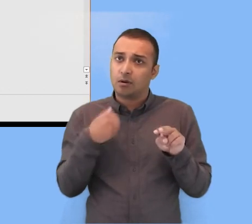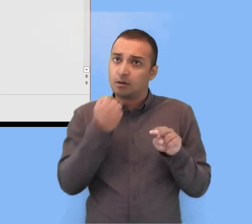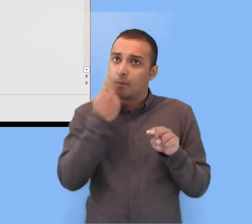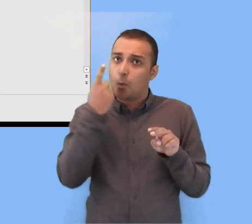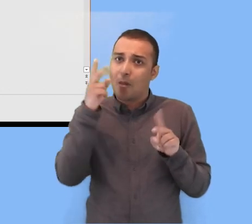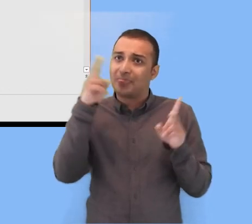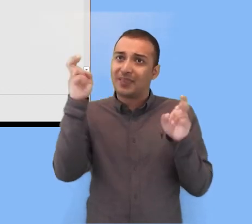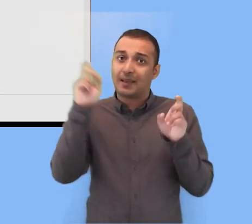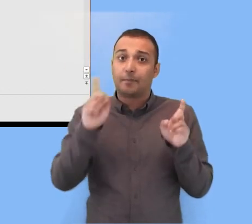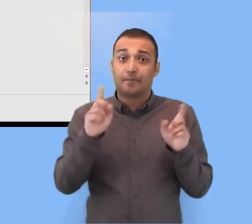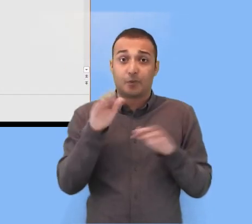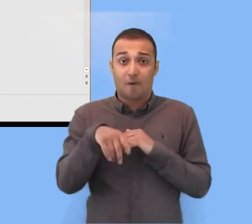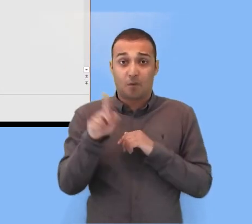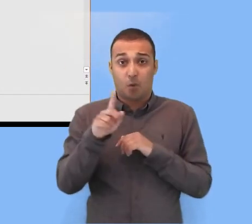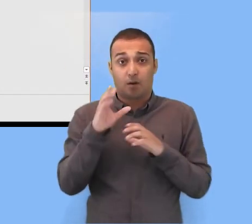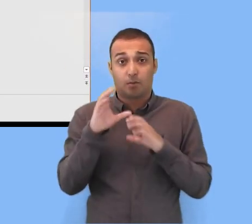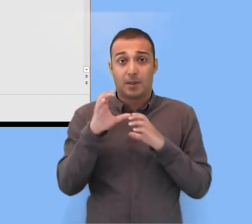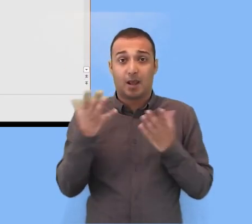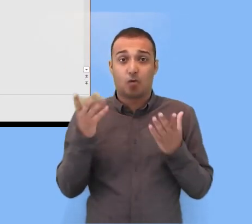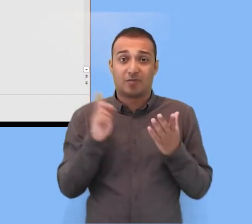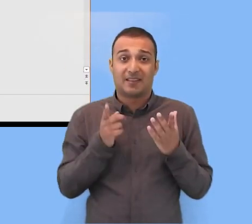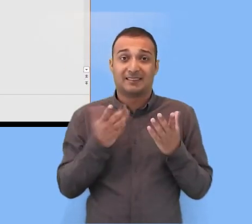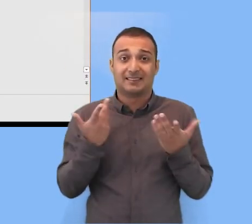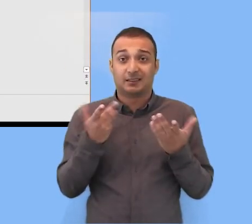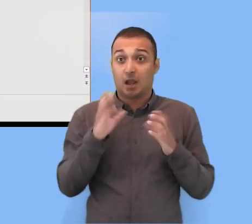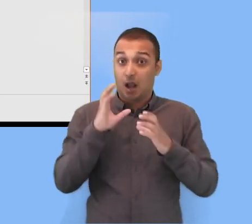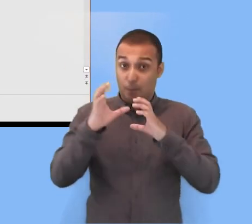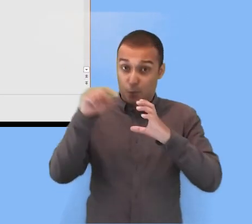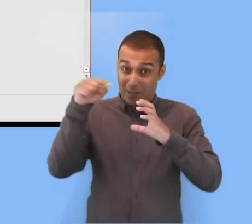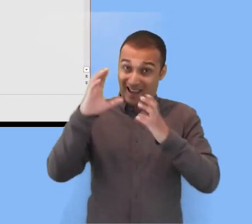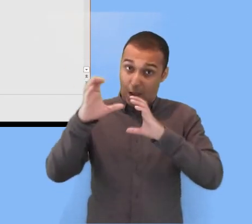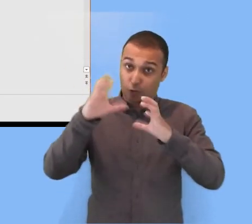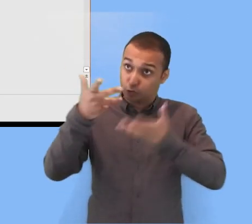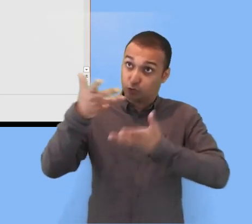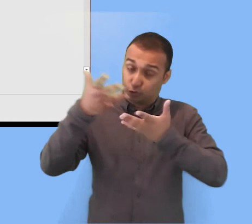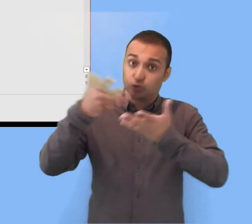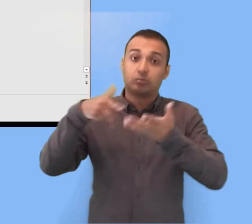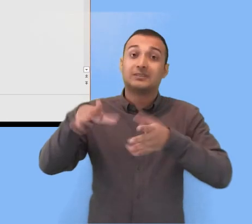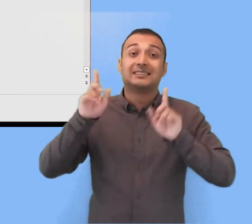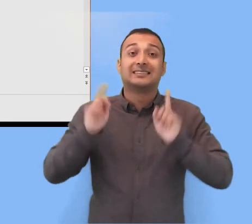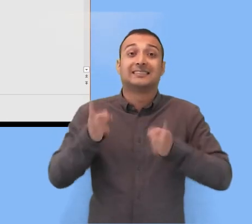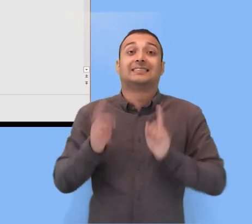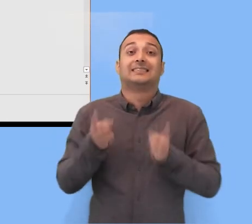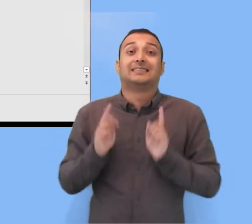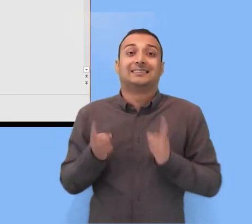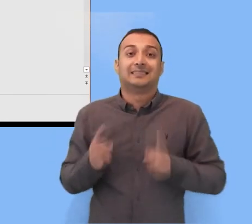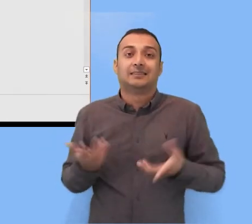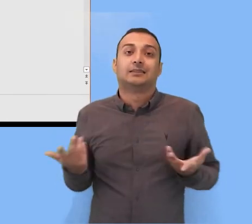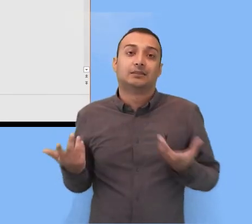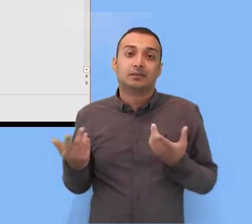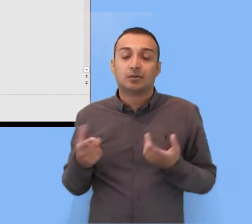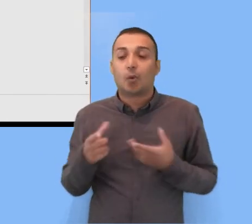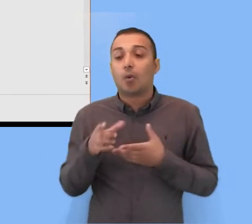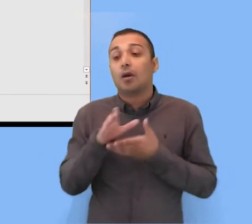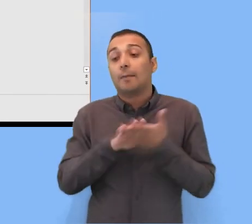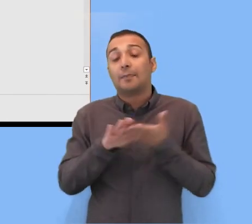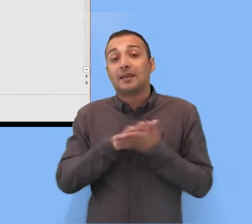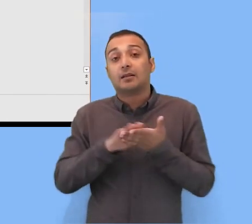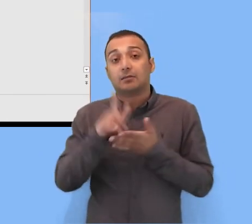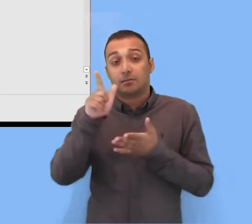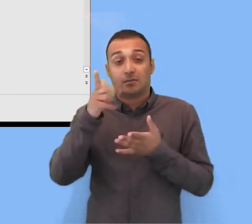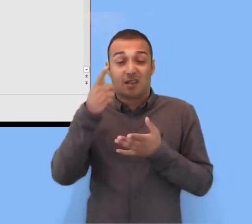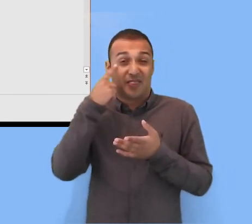sincere communication. I think there's nothing that really beats that. So the last question is something that you're going to keep